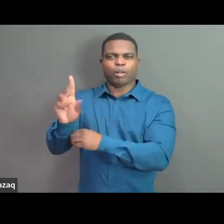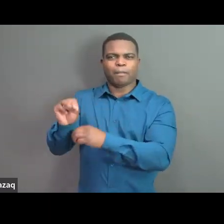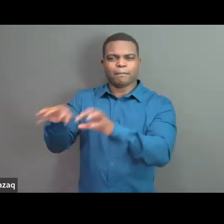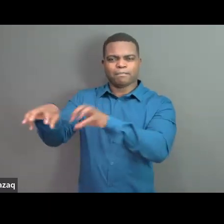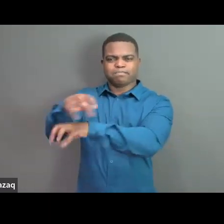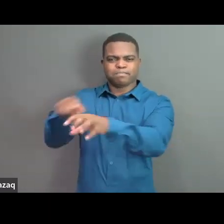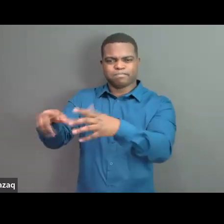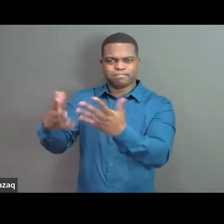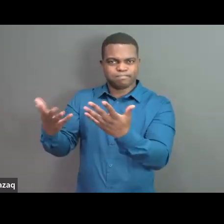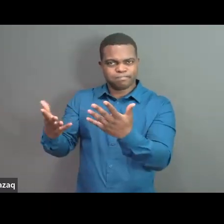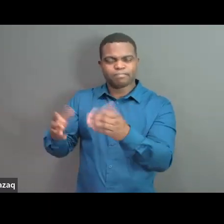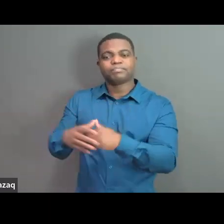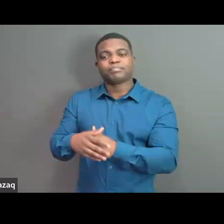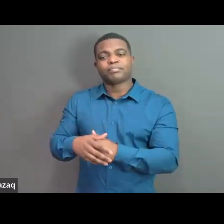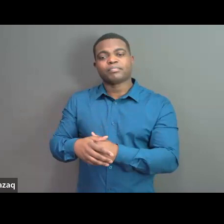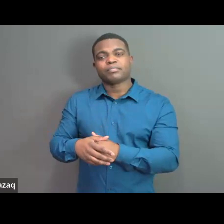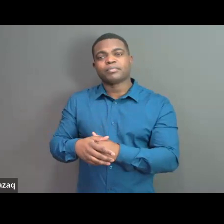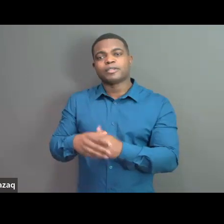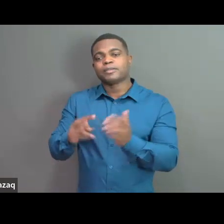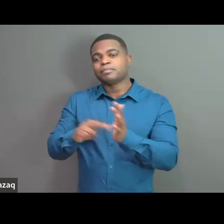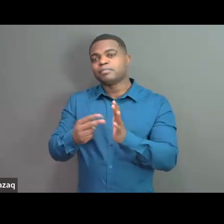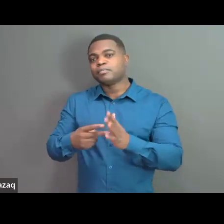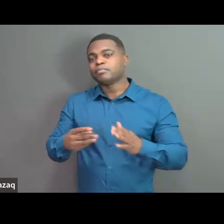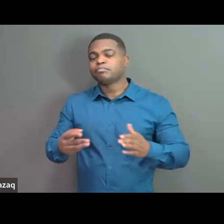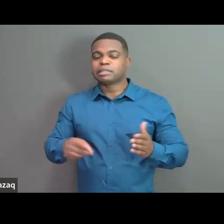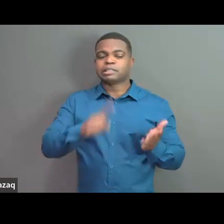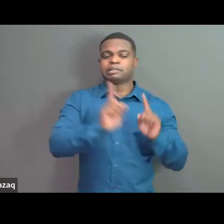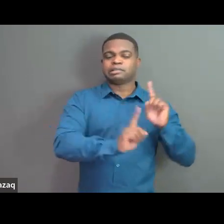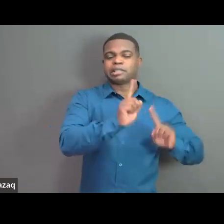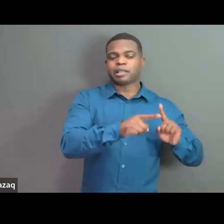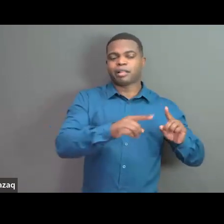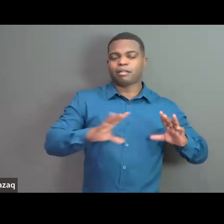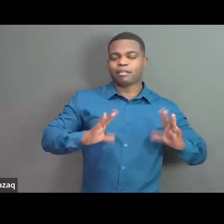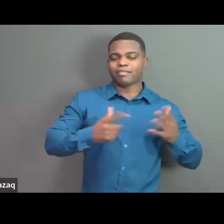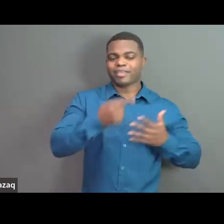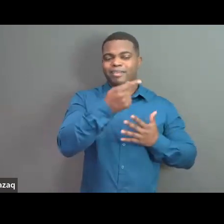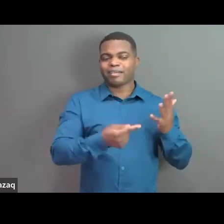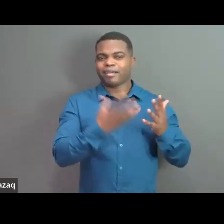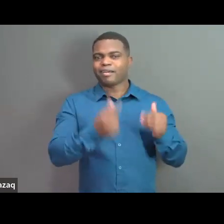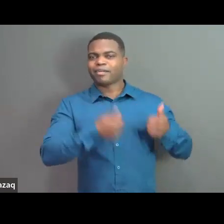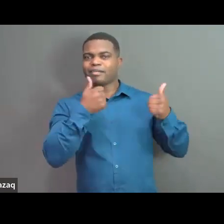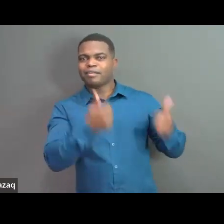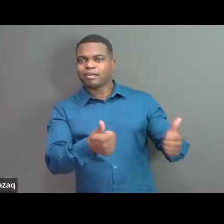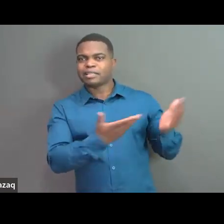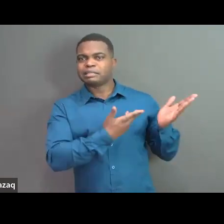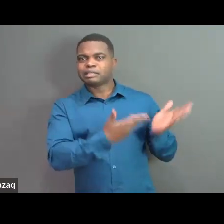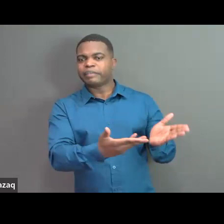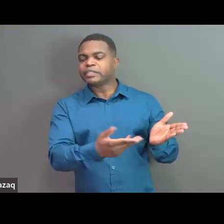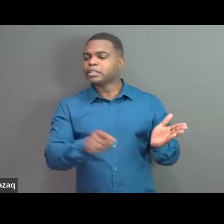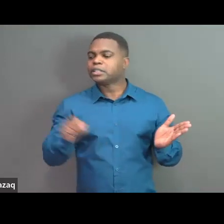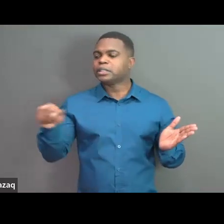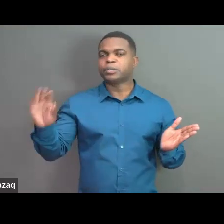because you don't have an address. So it is much more worse when you live in rural